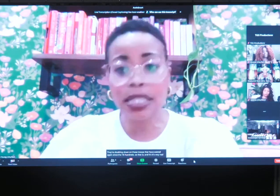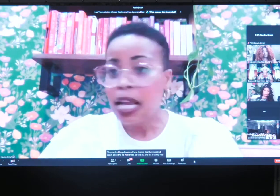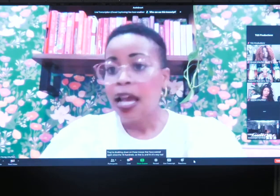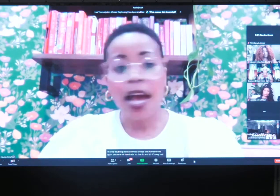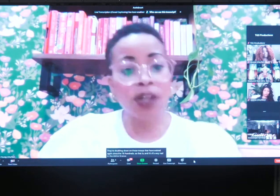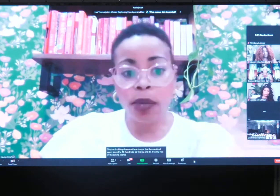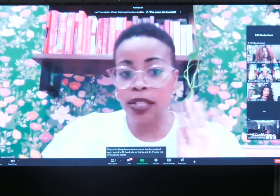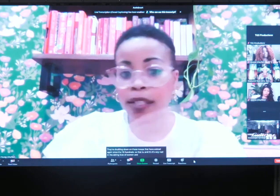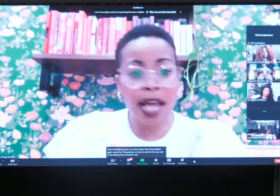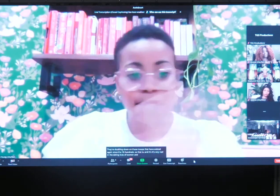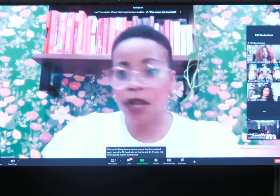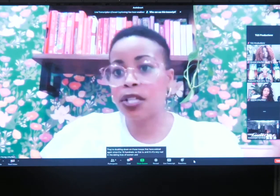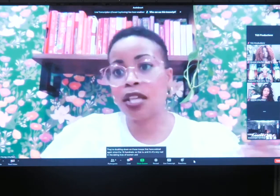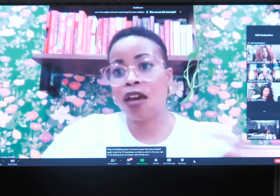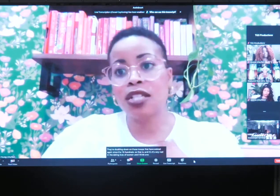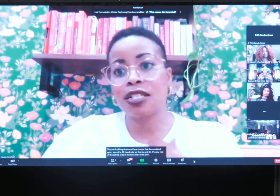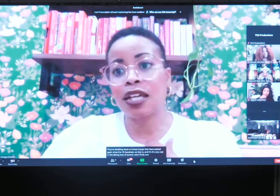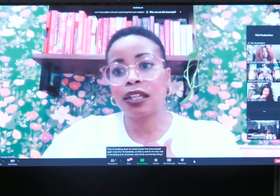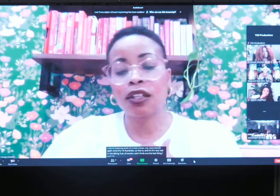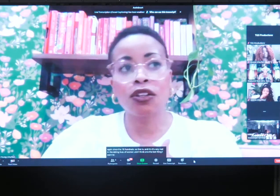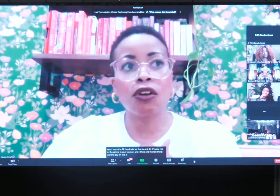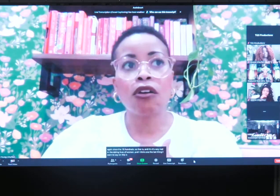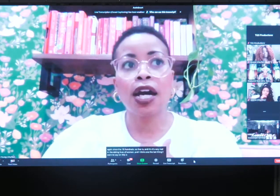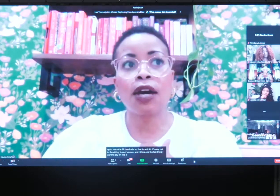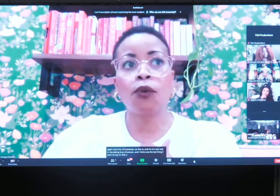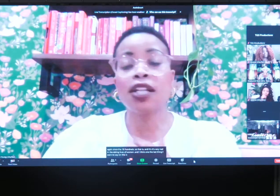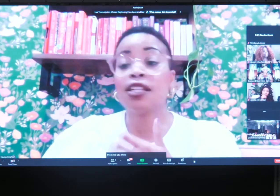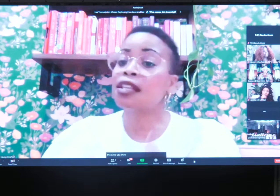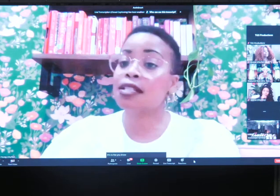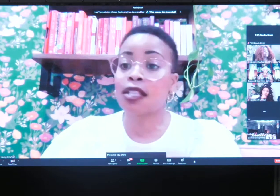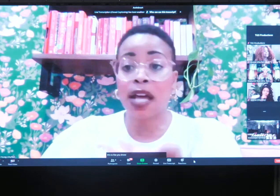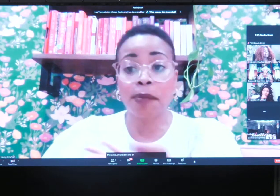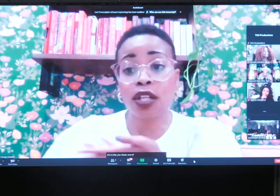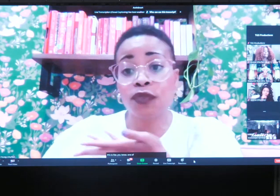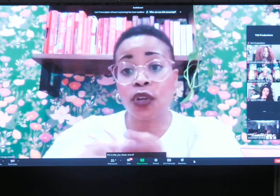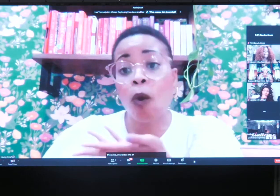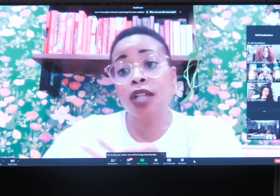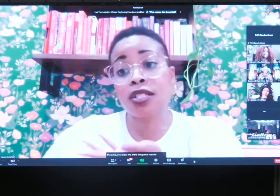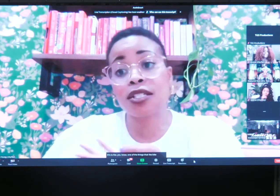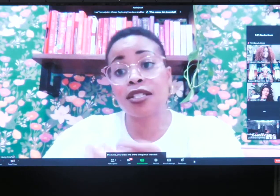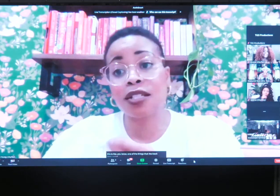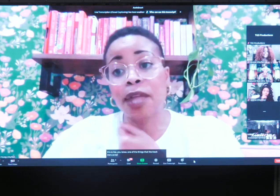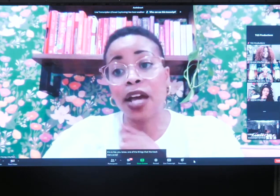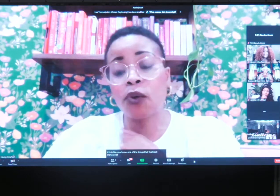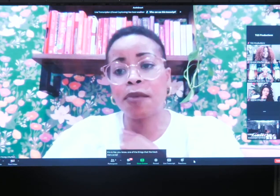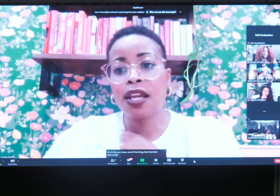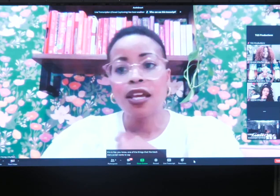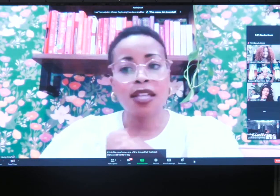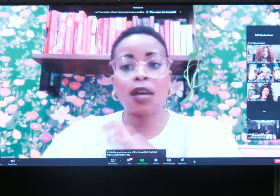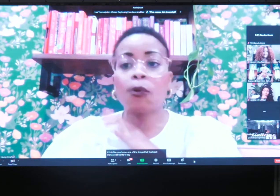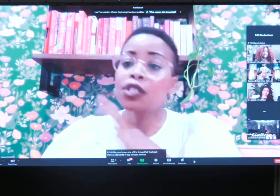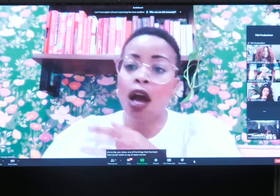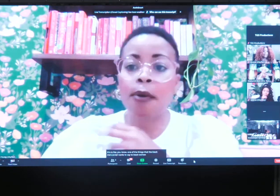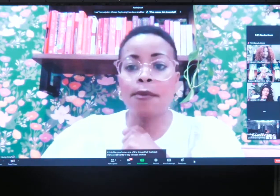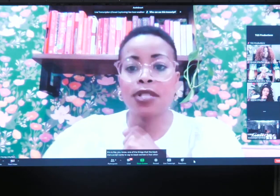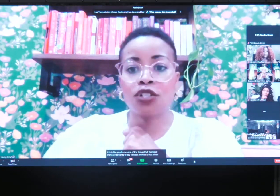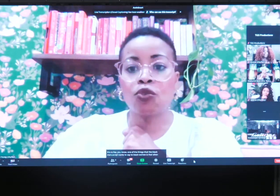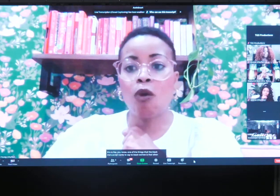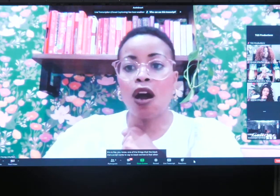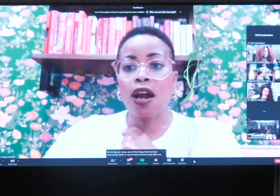women. And I think the last thing I want to say on this is, like, one of the things that the Black manosphere wants to say to Black women is that when we talk